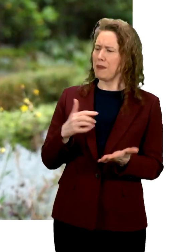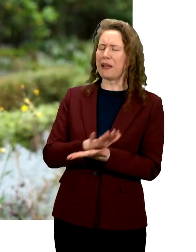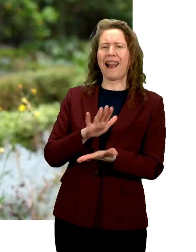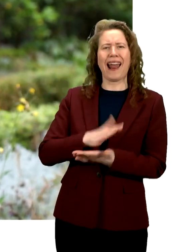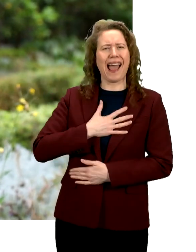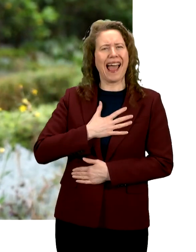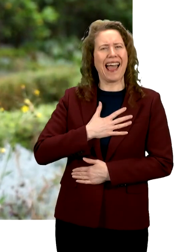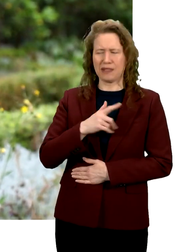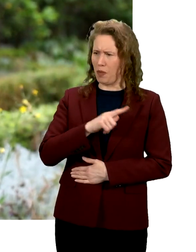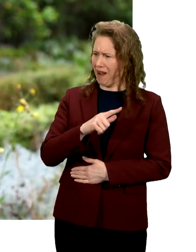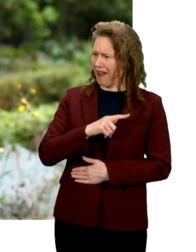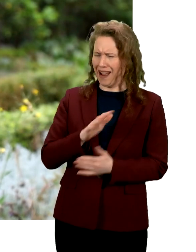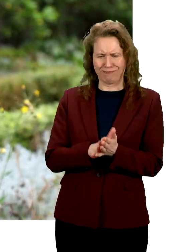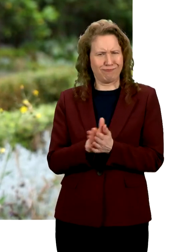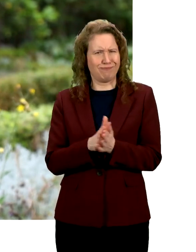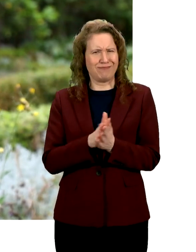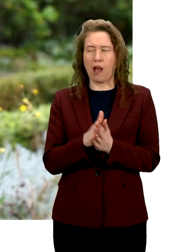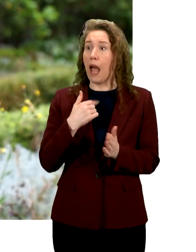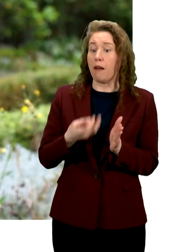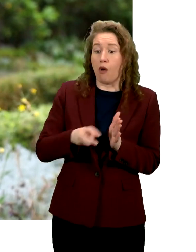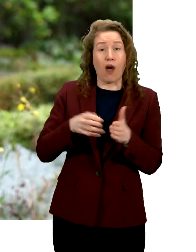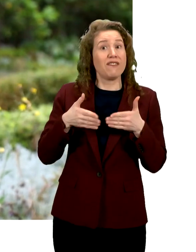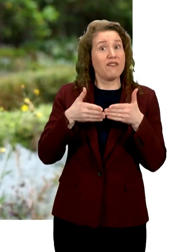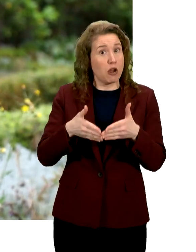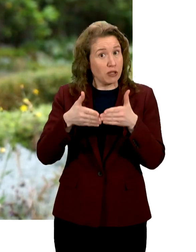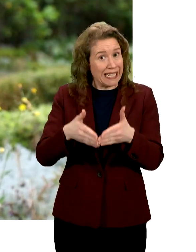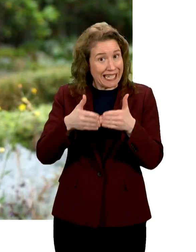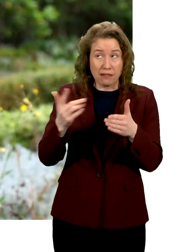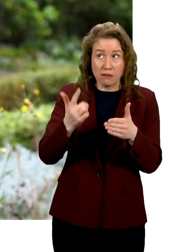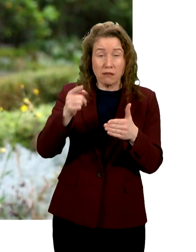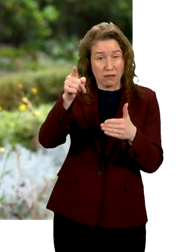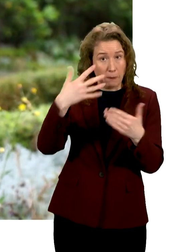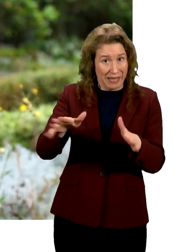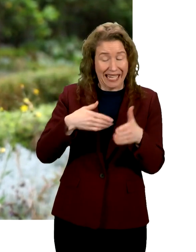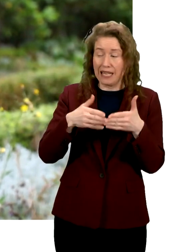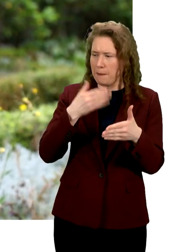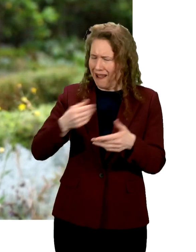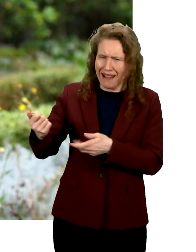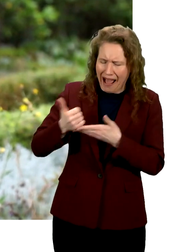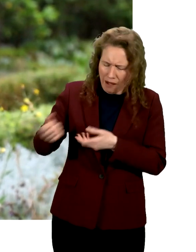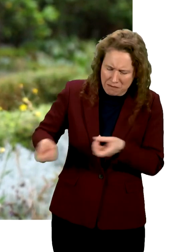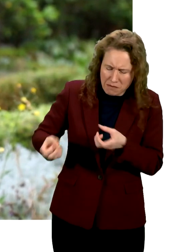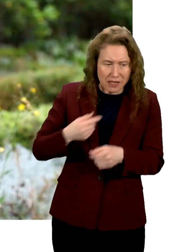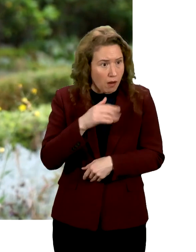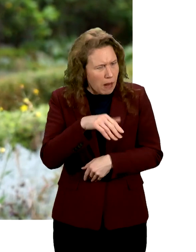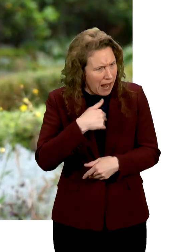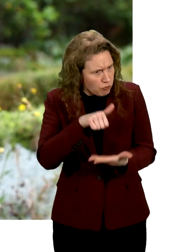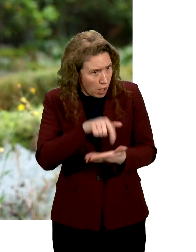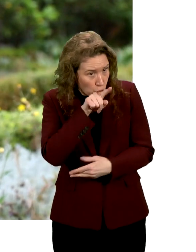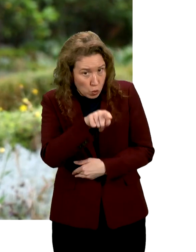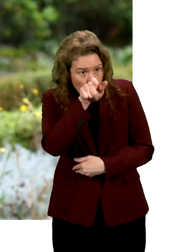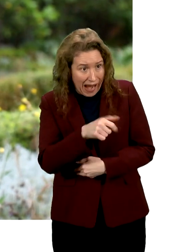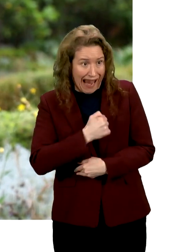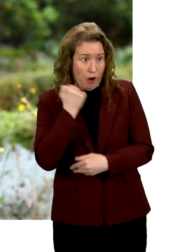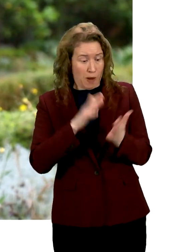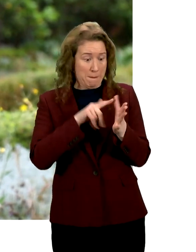because there's nothing to beat being on a ferry and Benbecula and the man helping you with the luggage saying to me, am I right in thinking you're